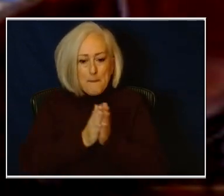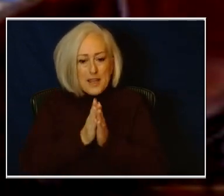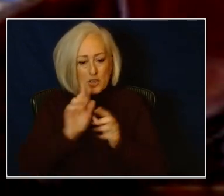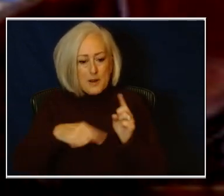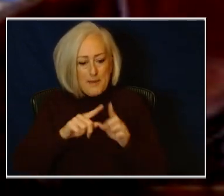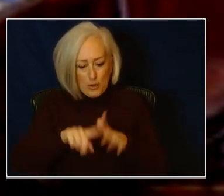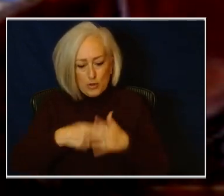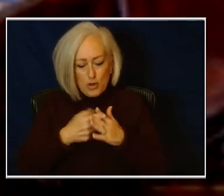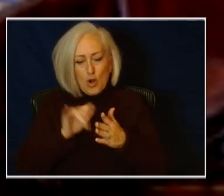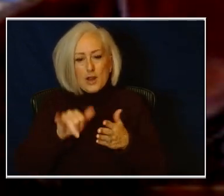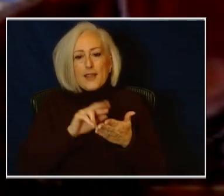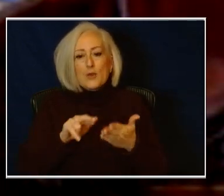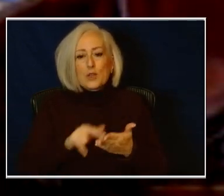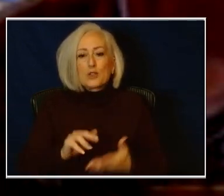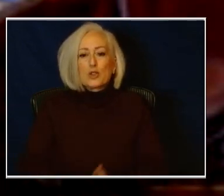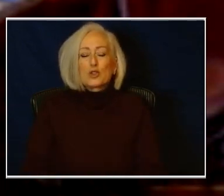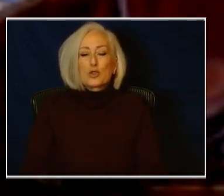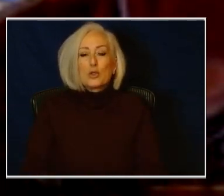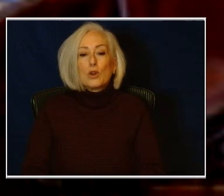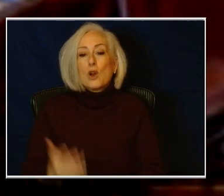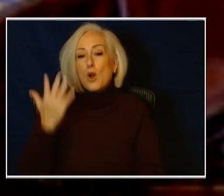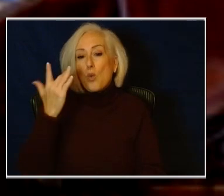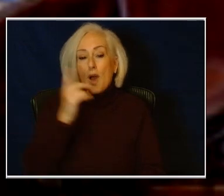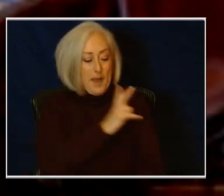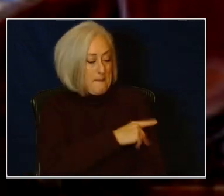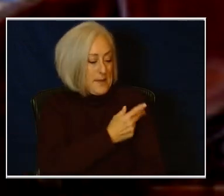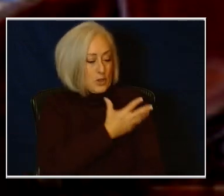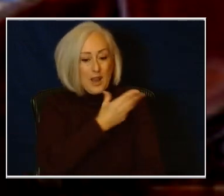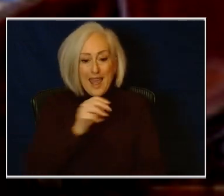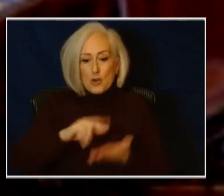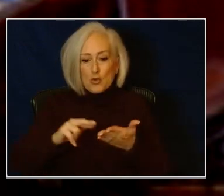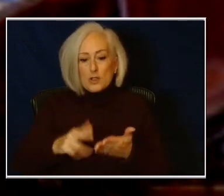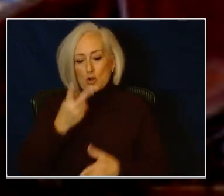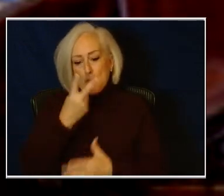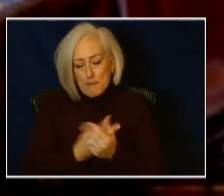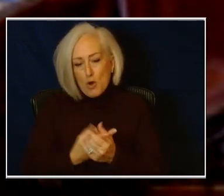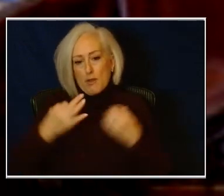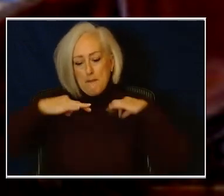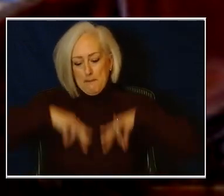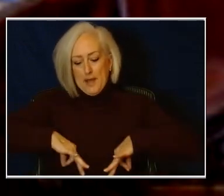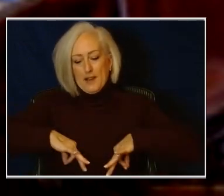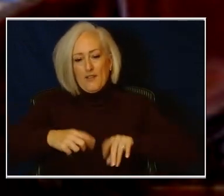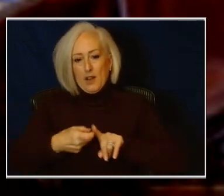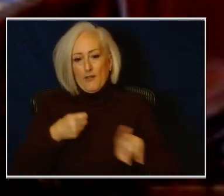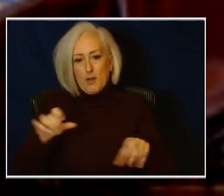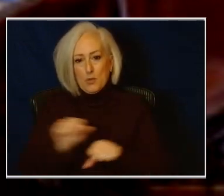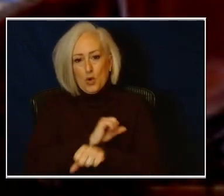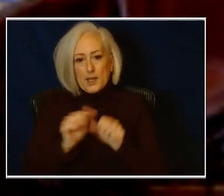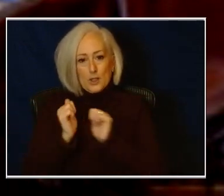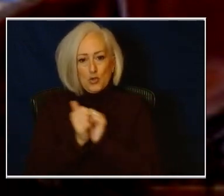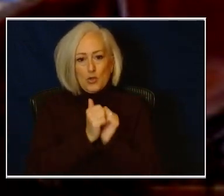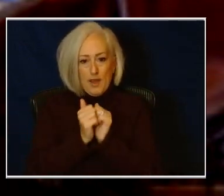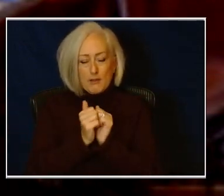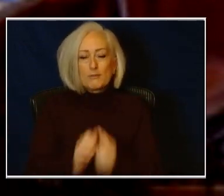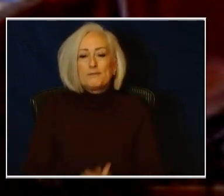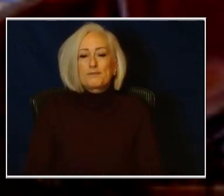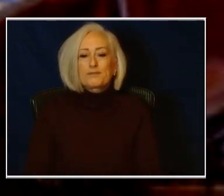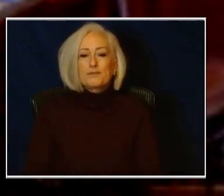research, because I think both patients and researchers benefit from being involved and working together on